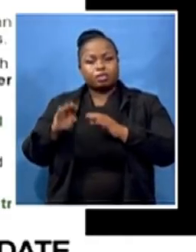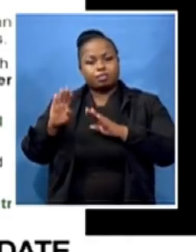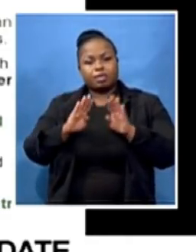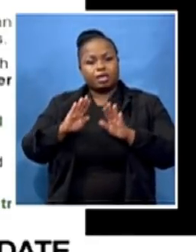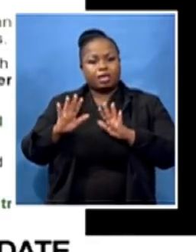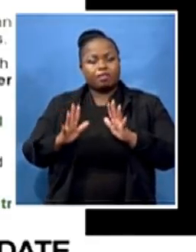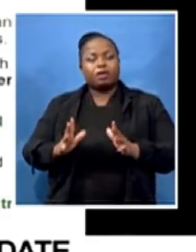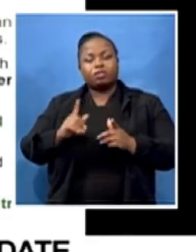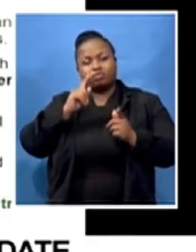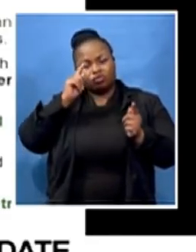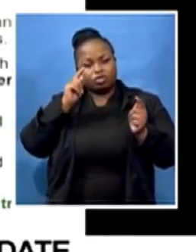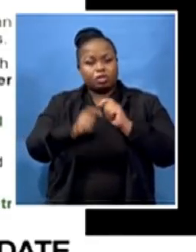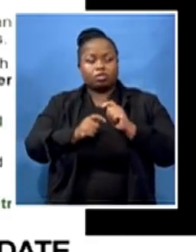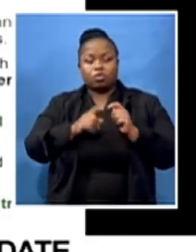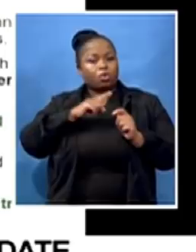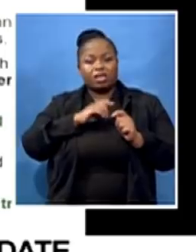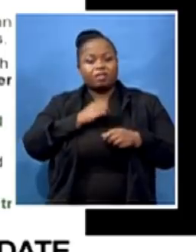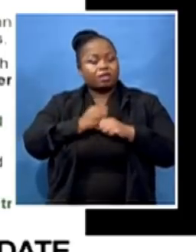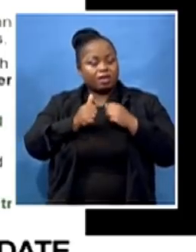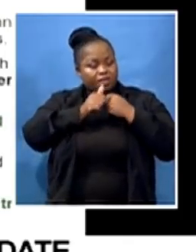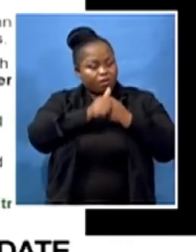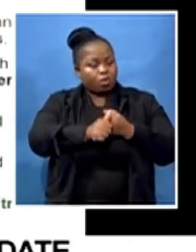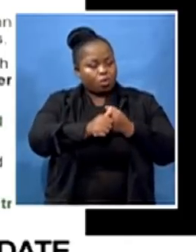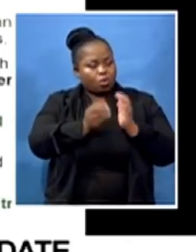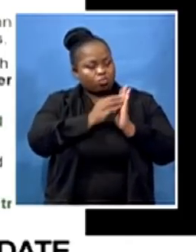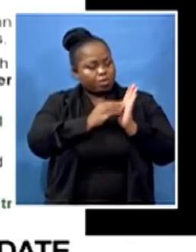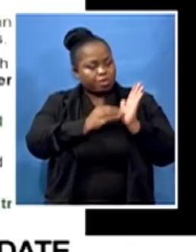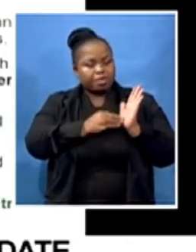fought successfully. So that